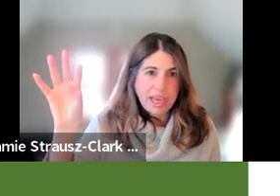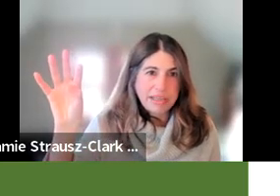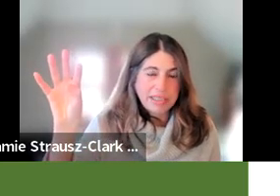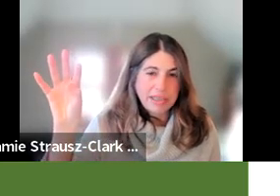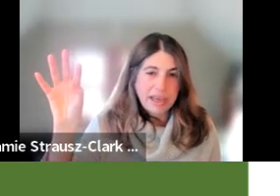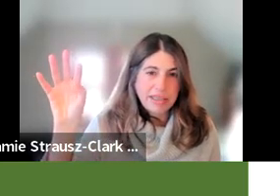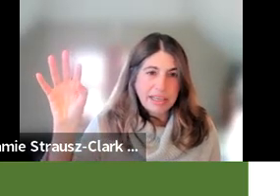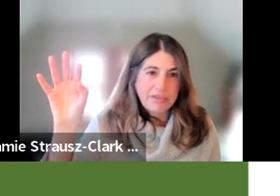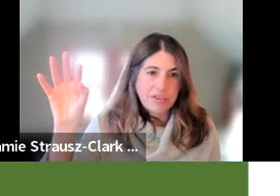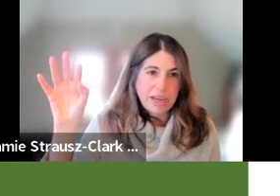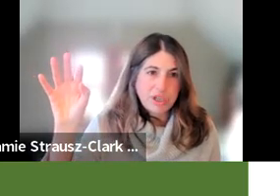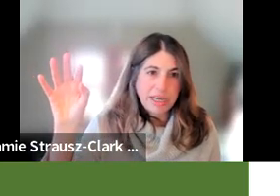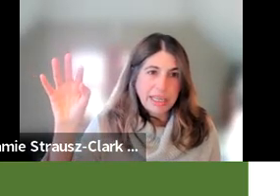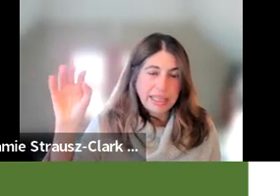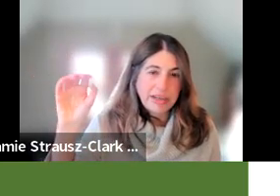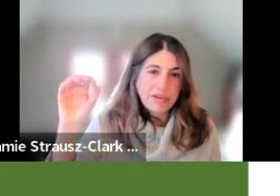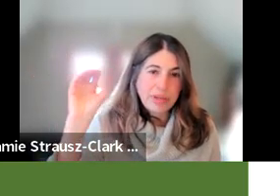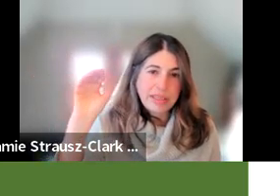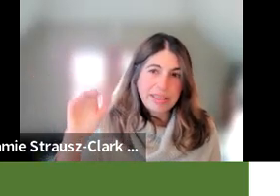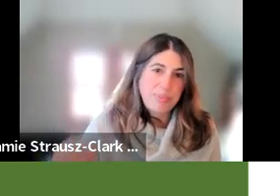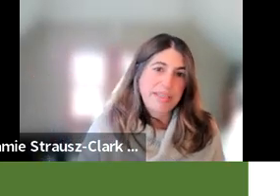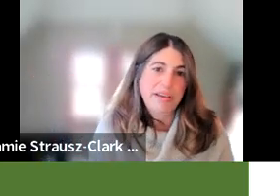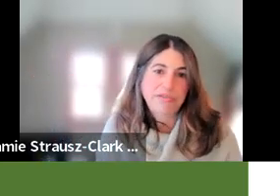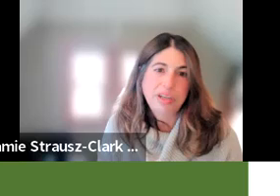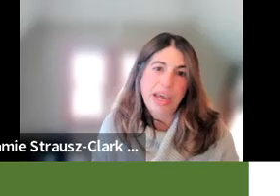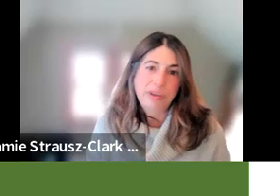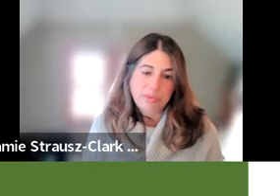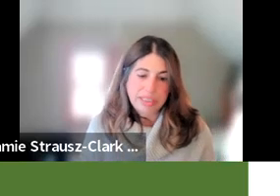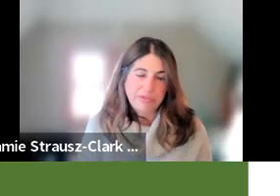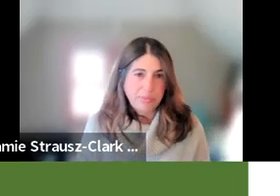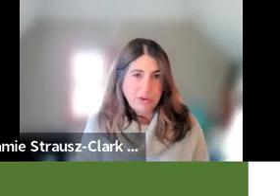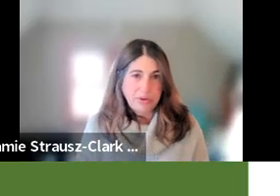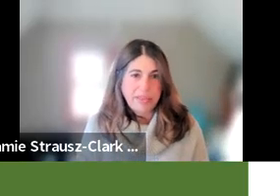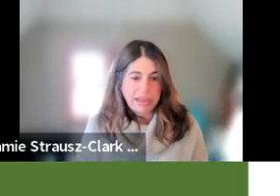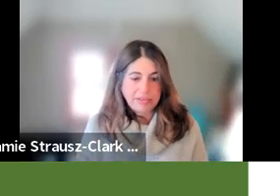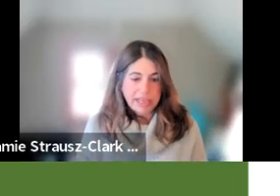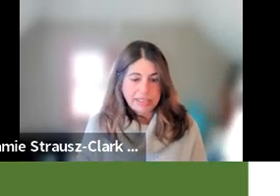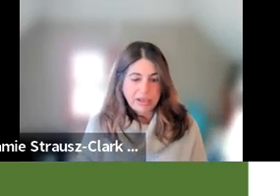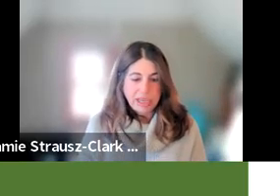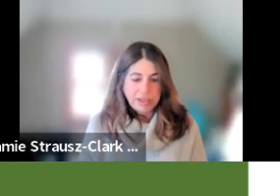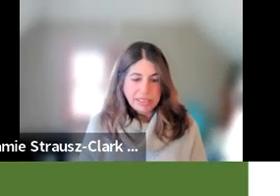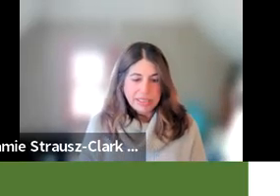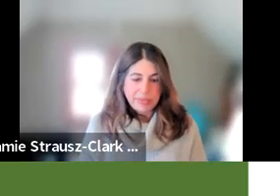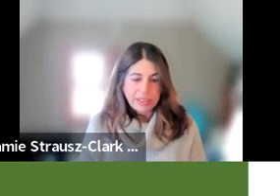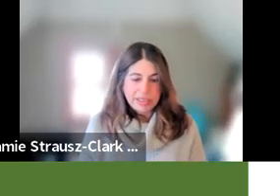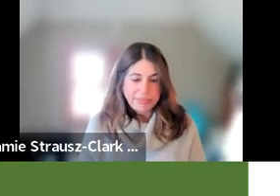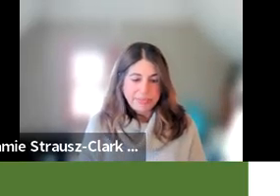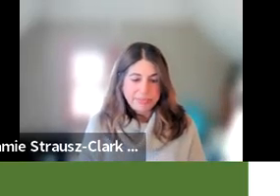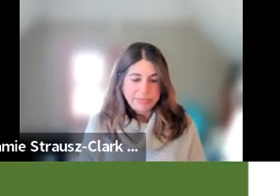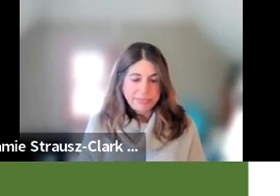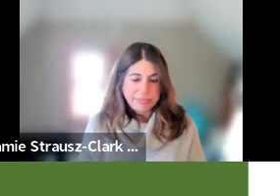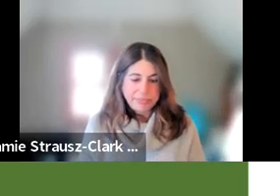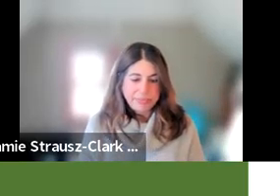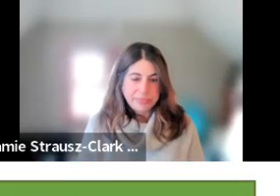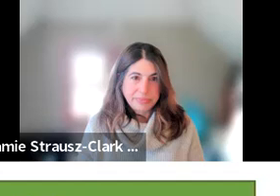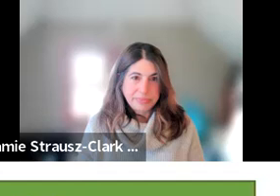sure you get this information again later, but this is based on feedback we received from you at the end of last year. Next slide, please.